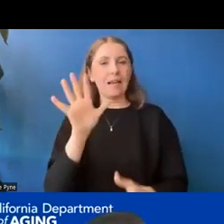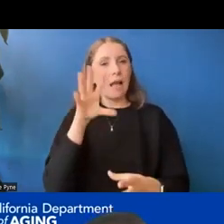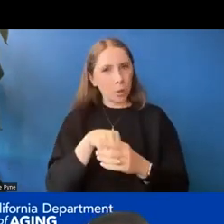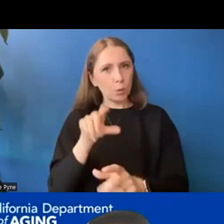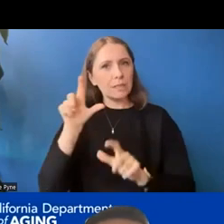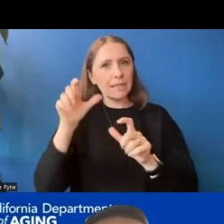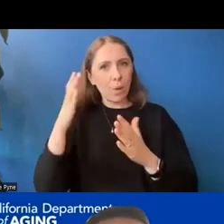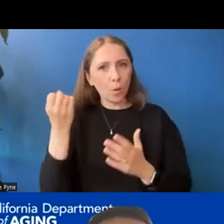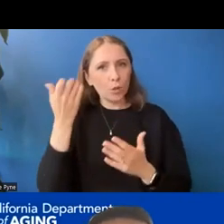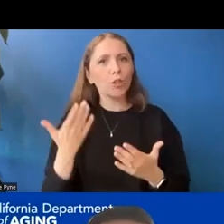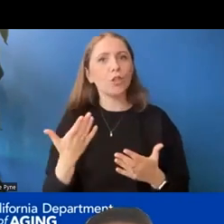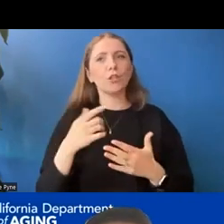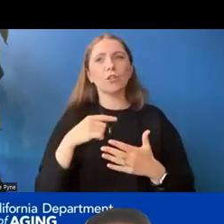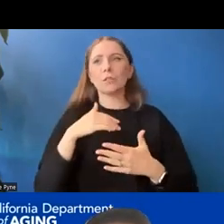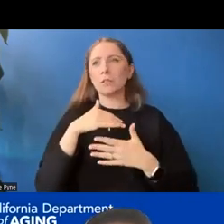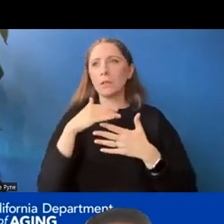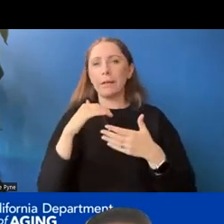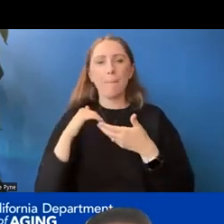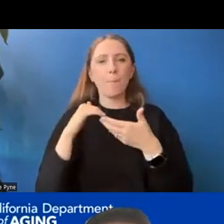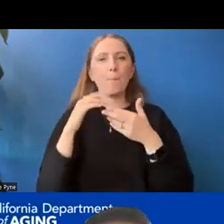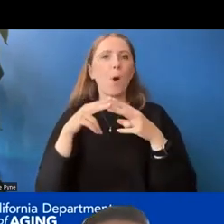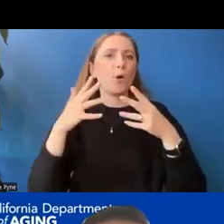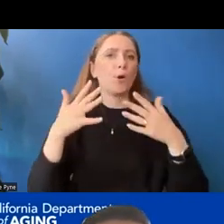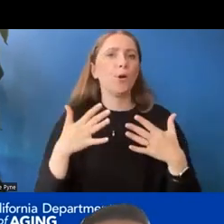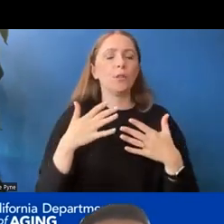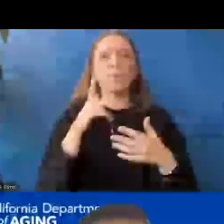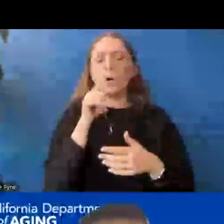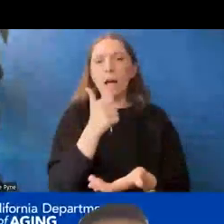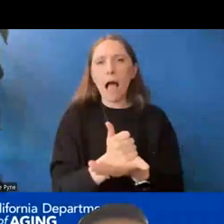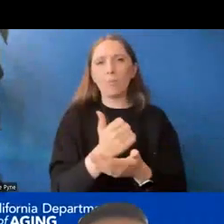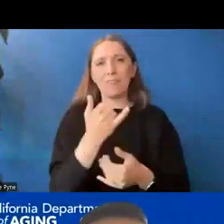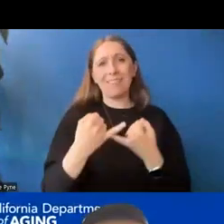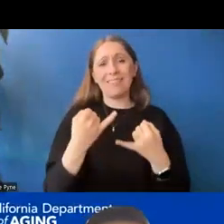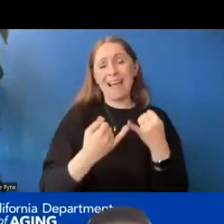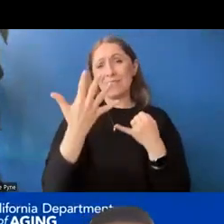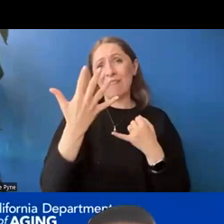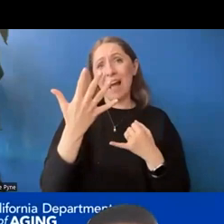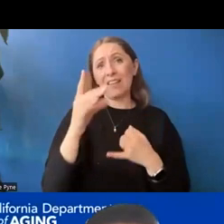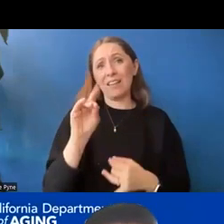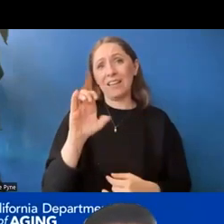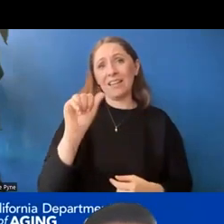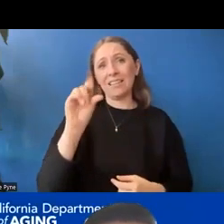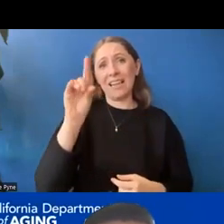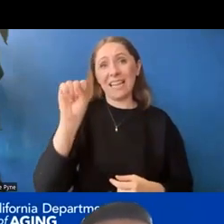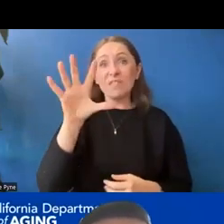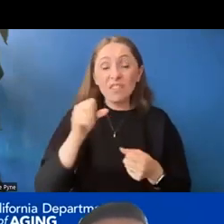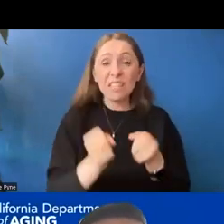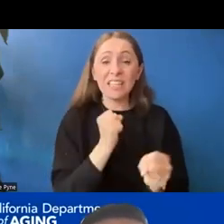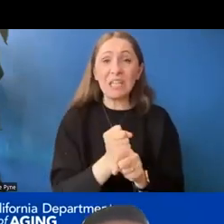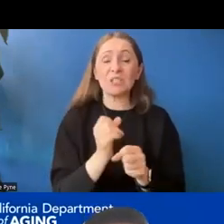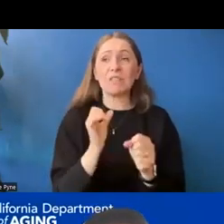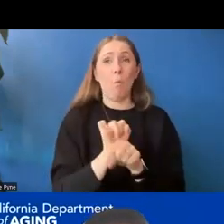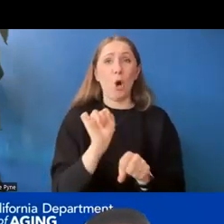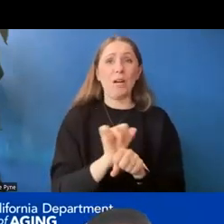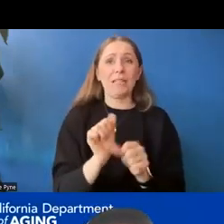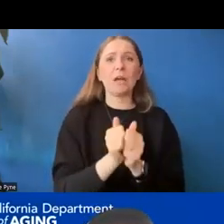and partners who played a pivotal role in shaping and delivering services over the past 5 decades. So as a MPA Stakeholder Committee member, we invite you to